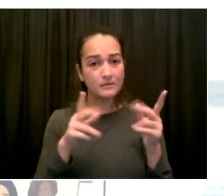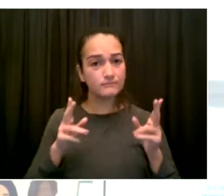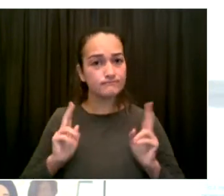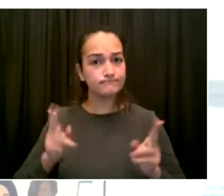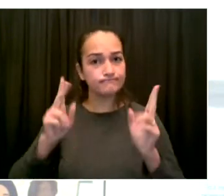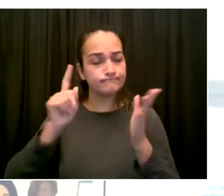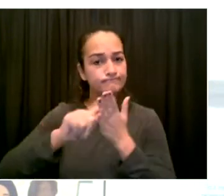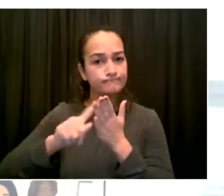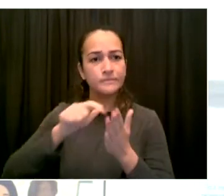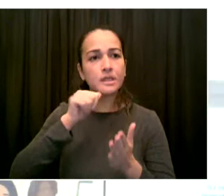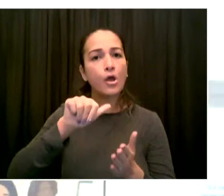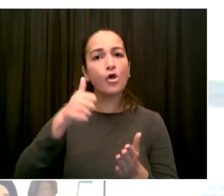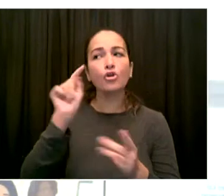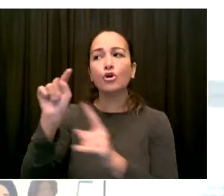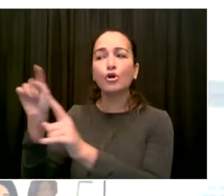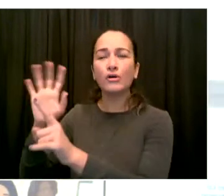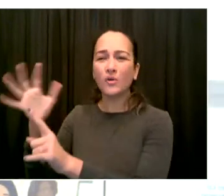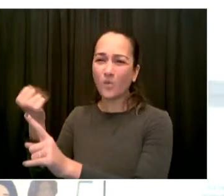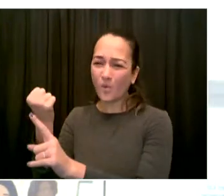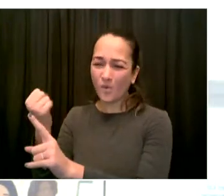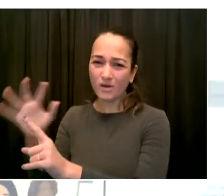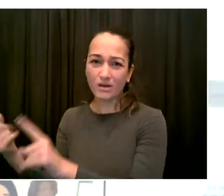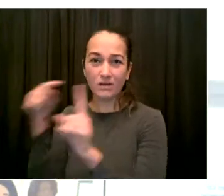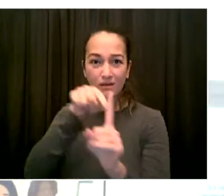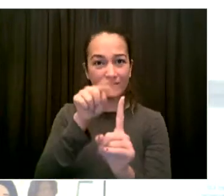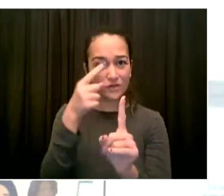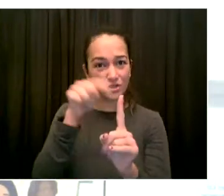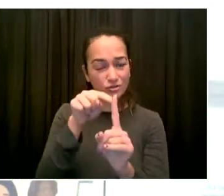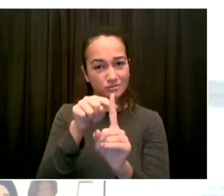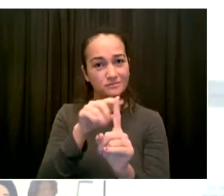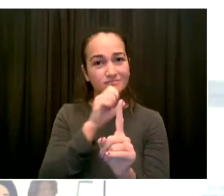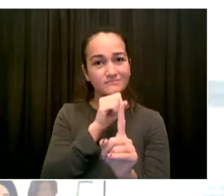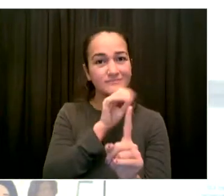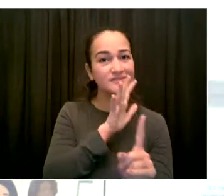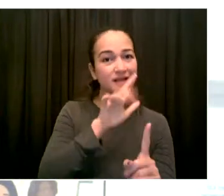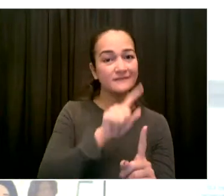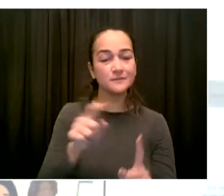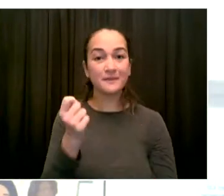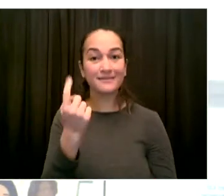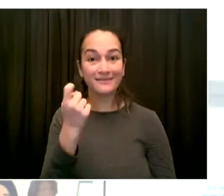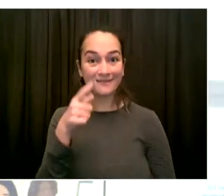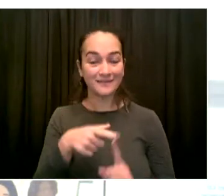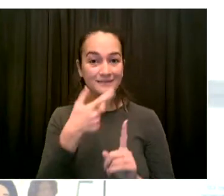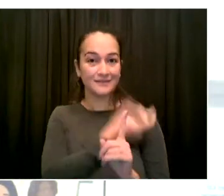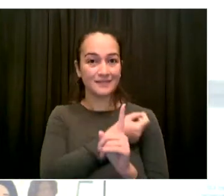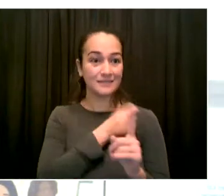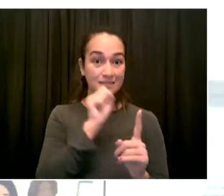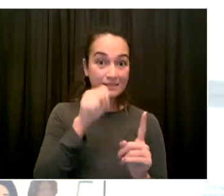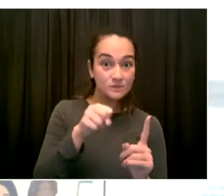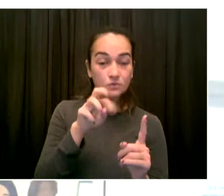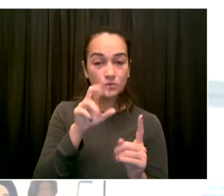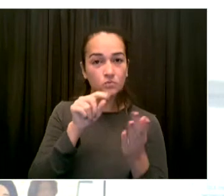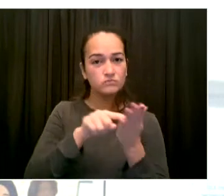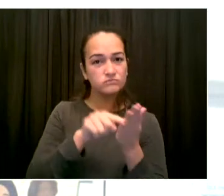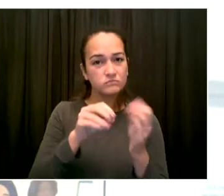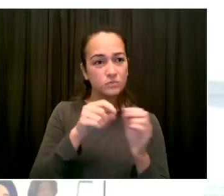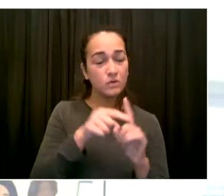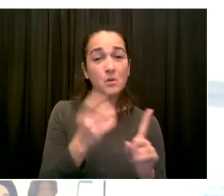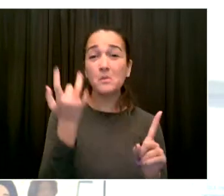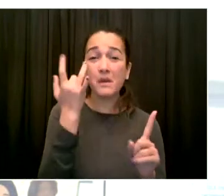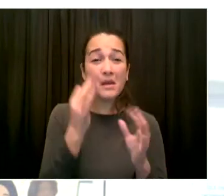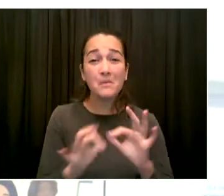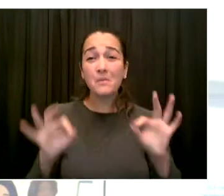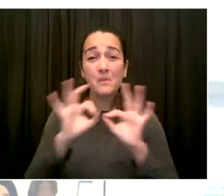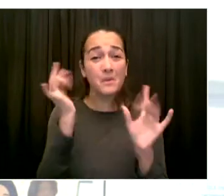is an important step in continuing to combat the pandemic, and also in a more human way, this is the question